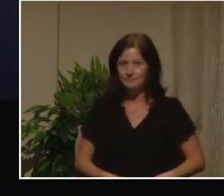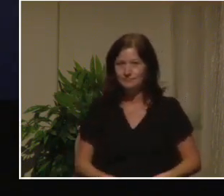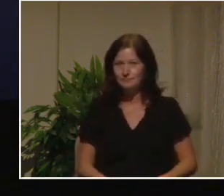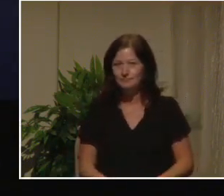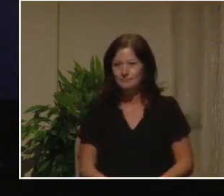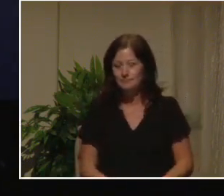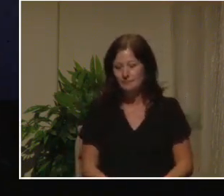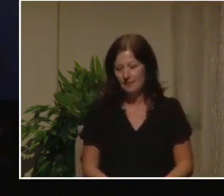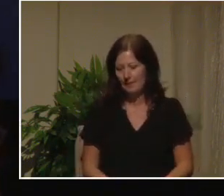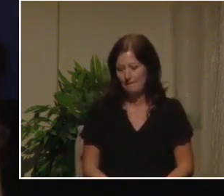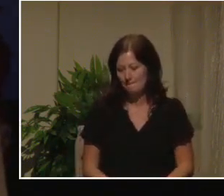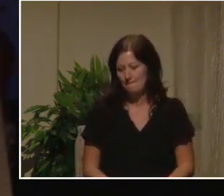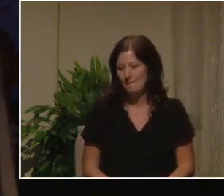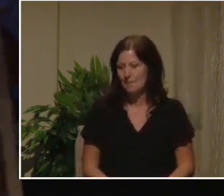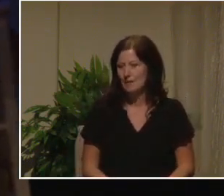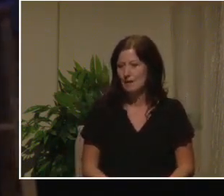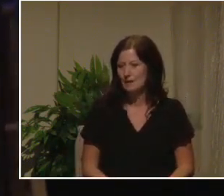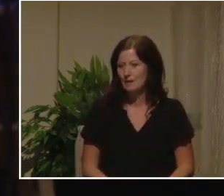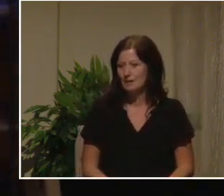bliss.